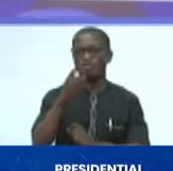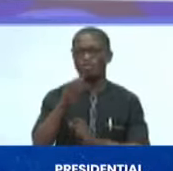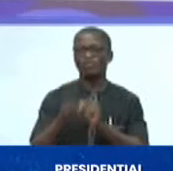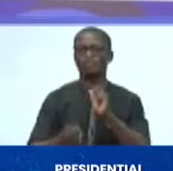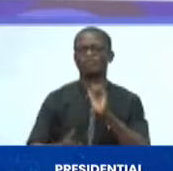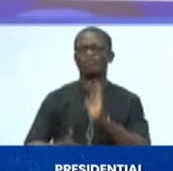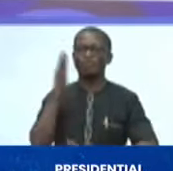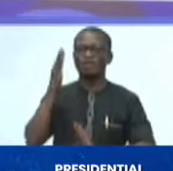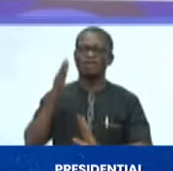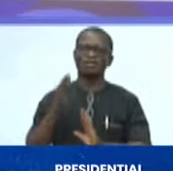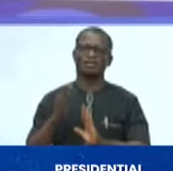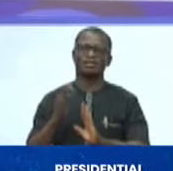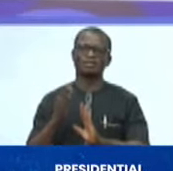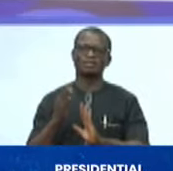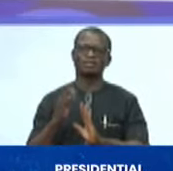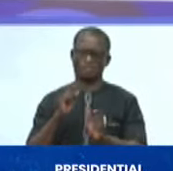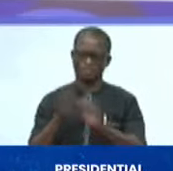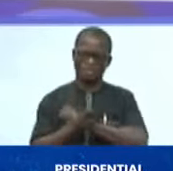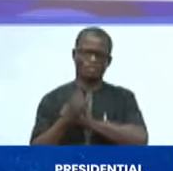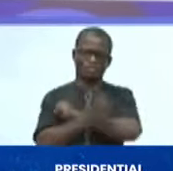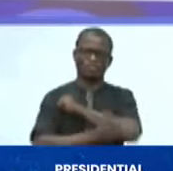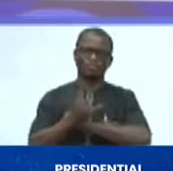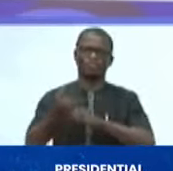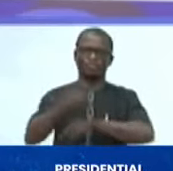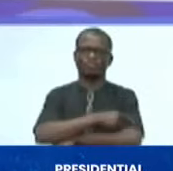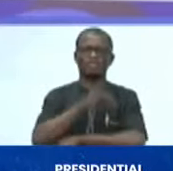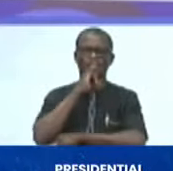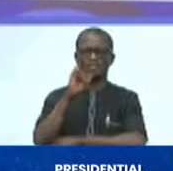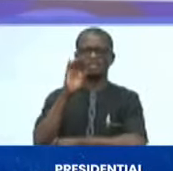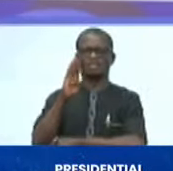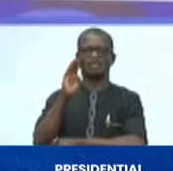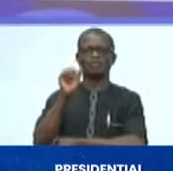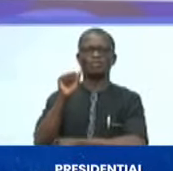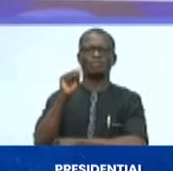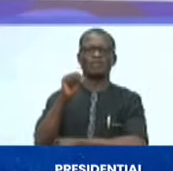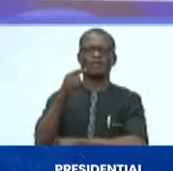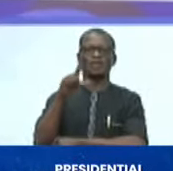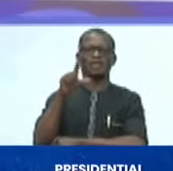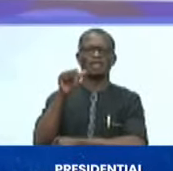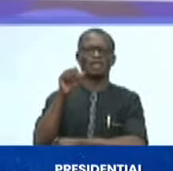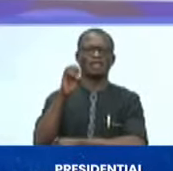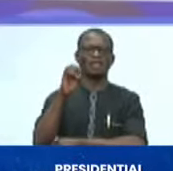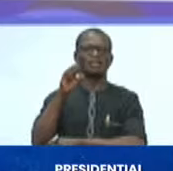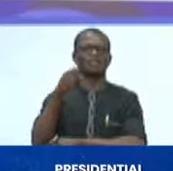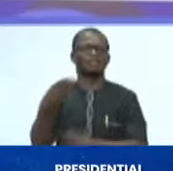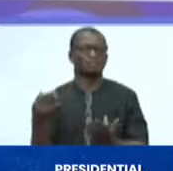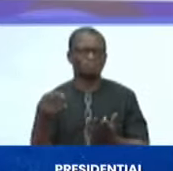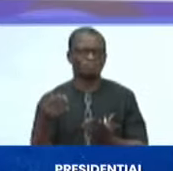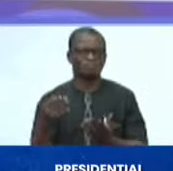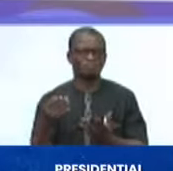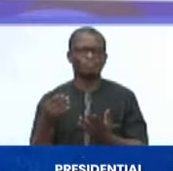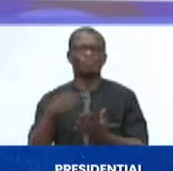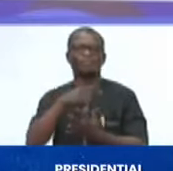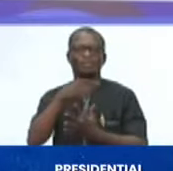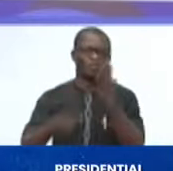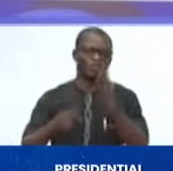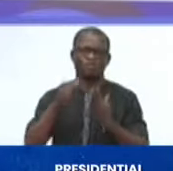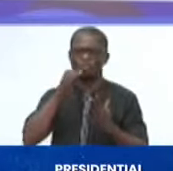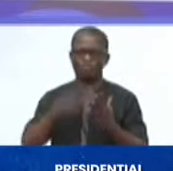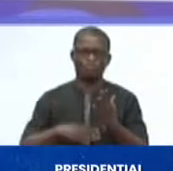developing places today is Bangladesh. Prime Minister is a woman. Opposition party leader is a woman. Speaker